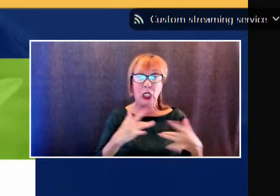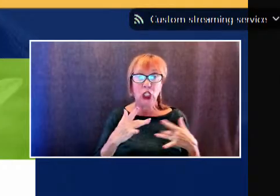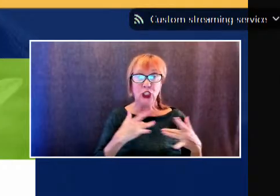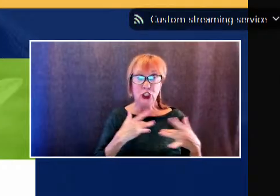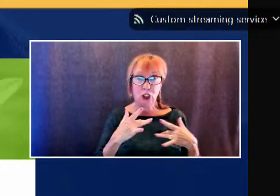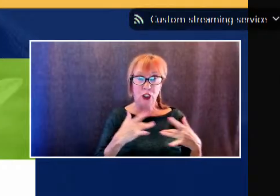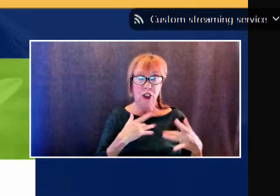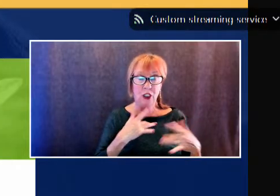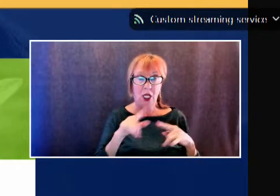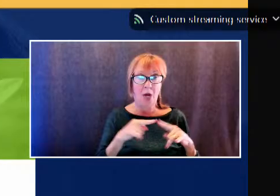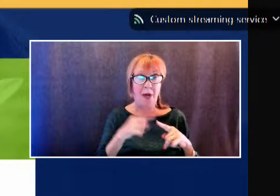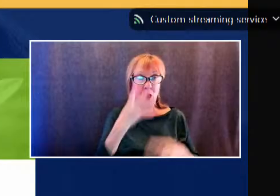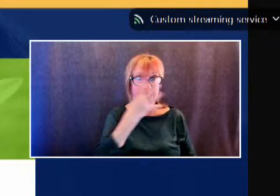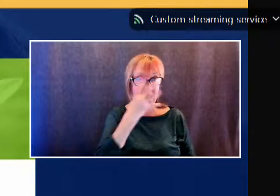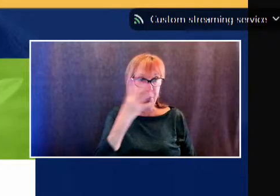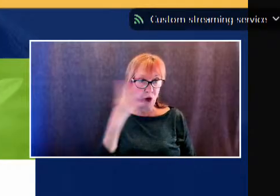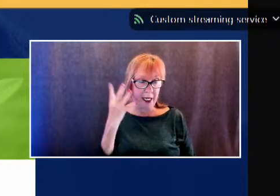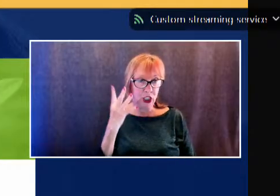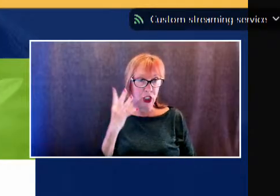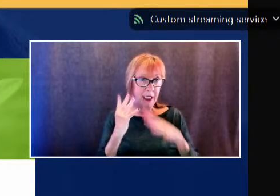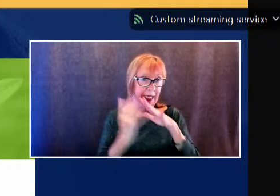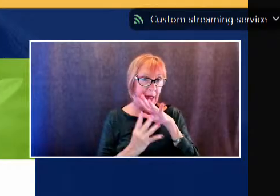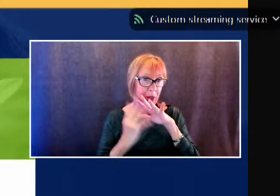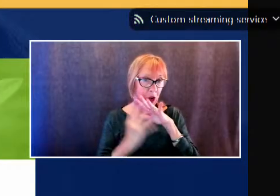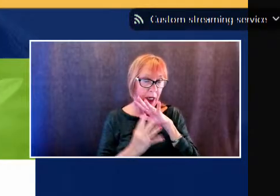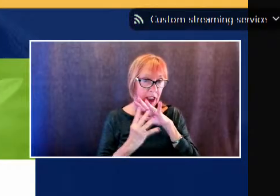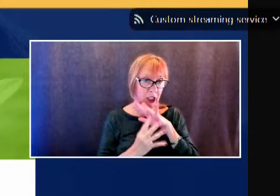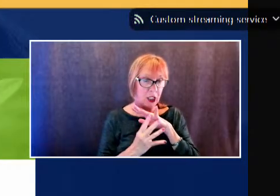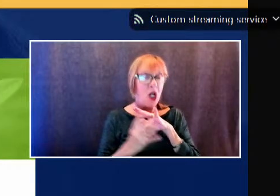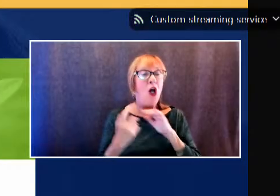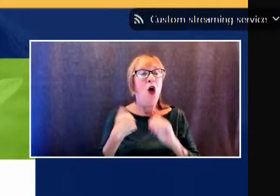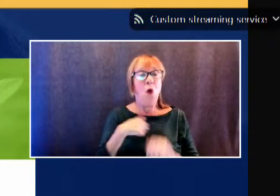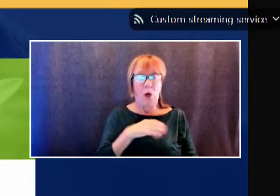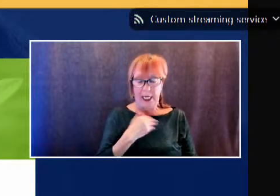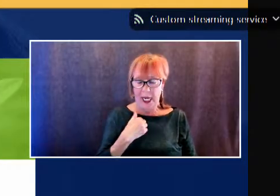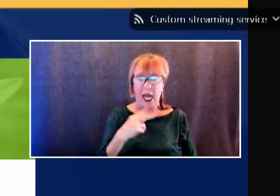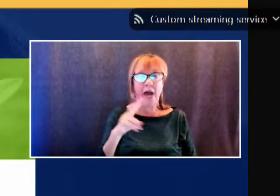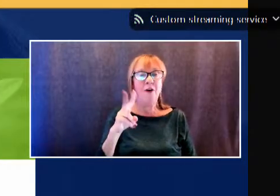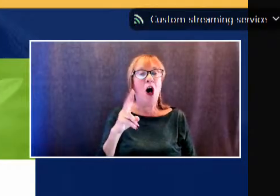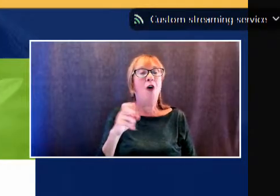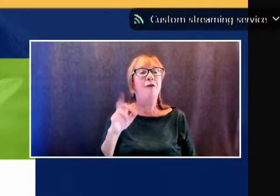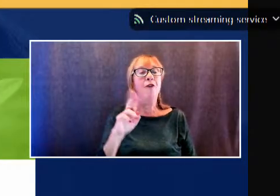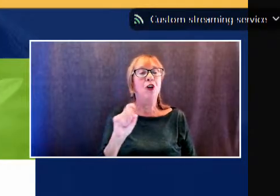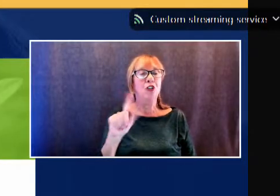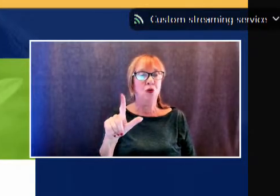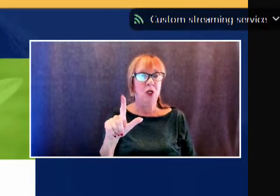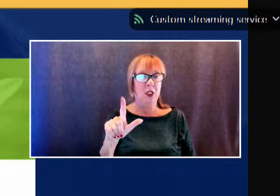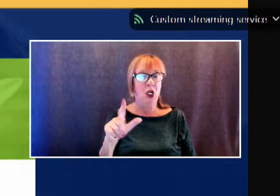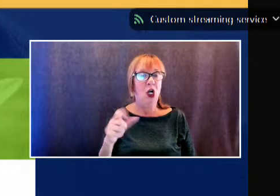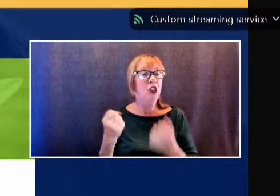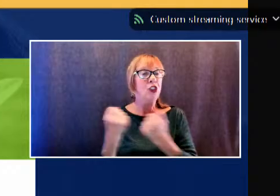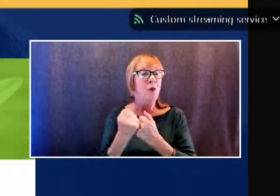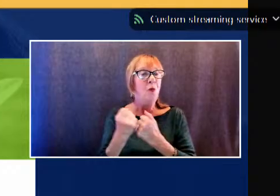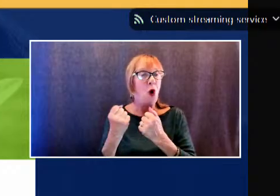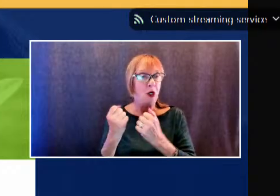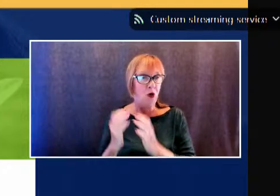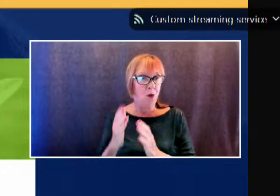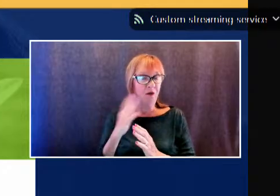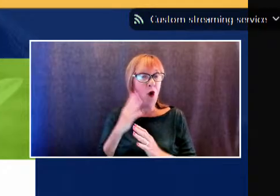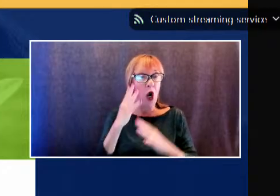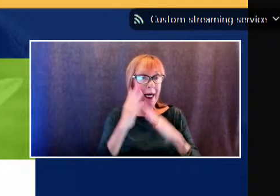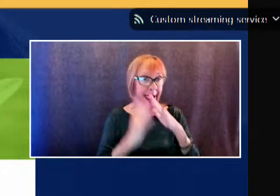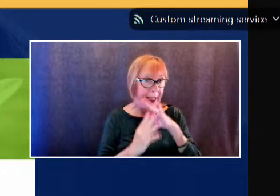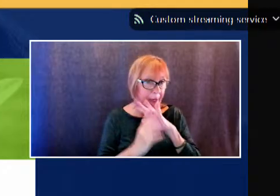add that if you're interested, we do have a virtual support group for immigrant well-being. And this is